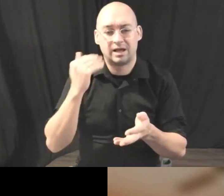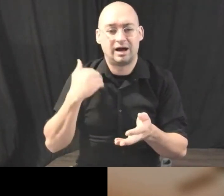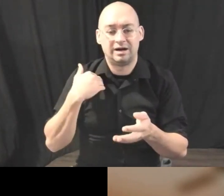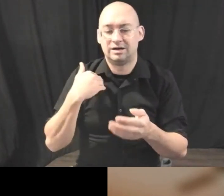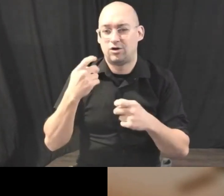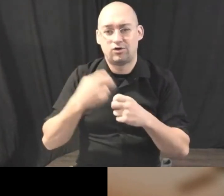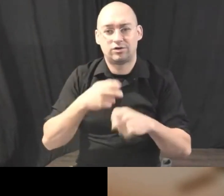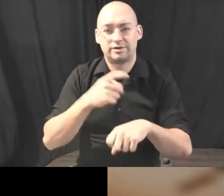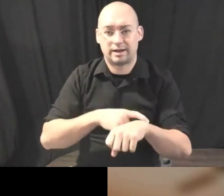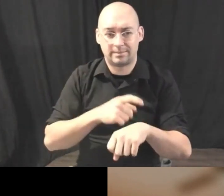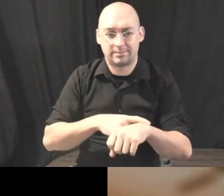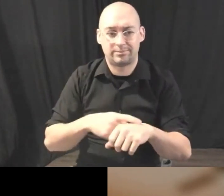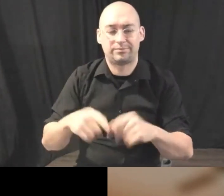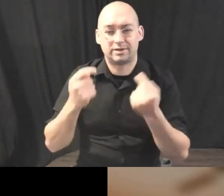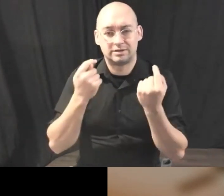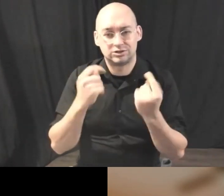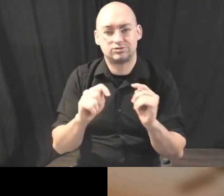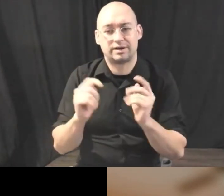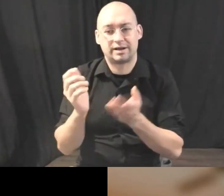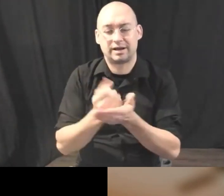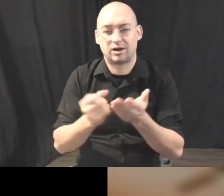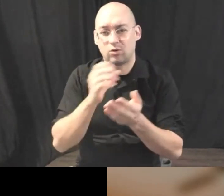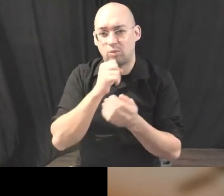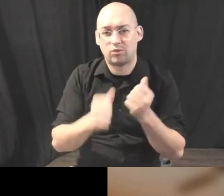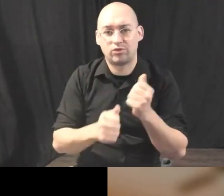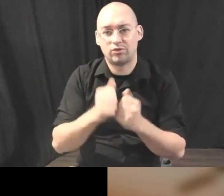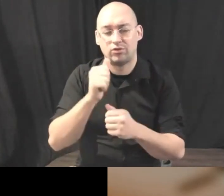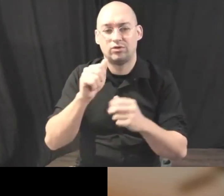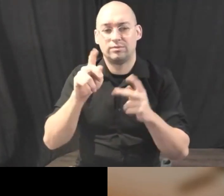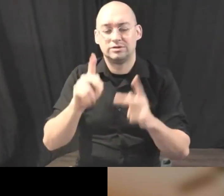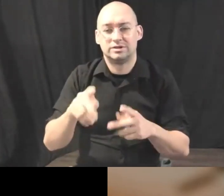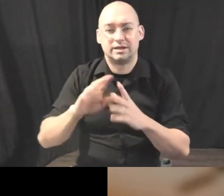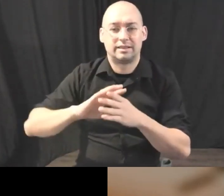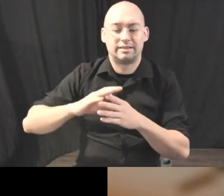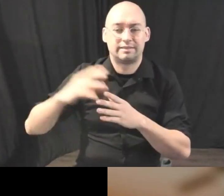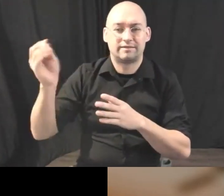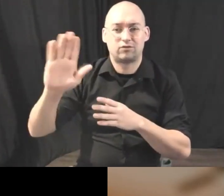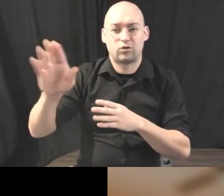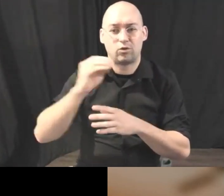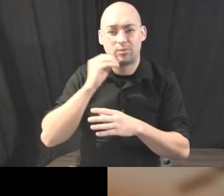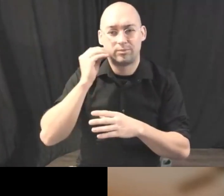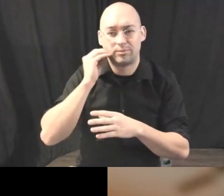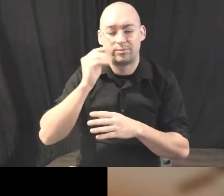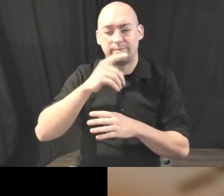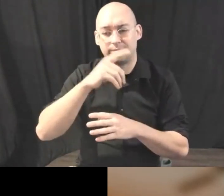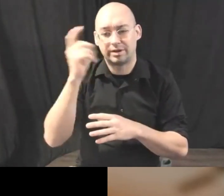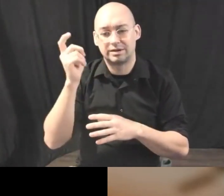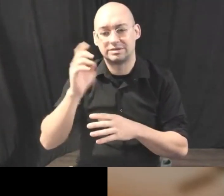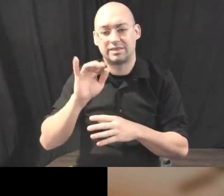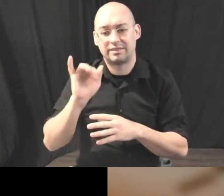time trying to get the older adult to leave her home because, you know, this was